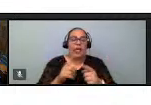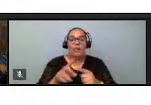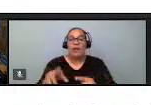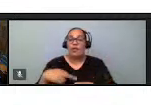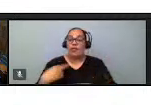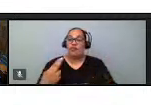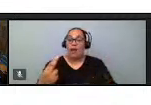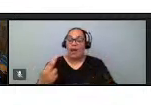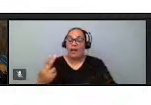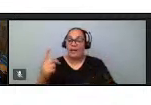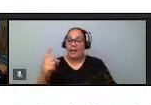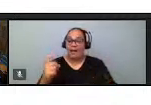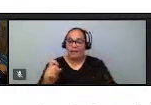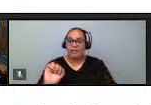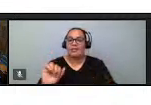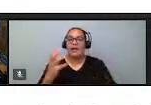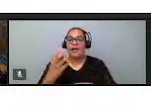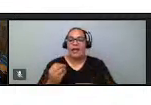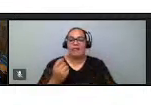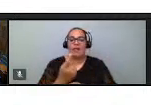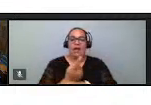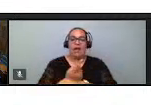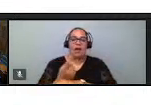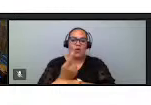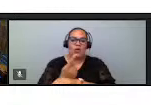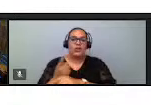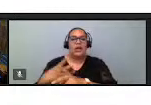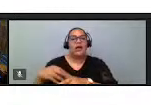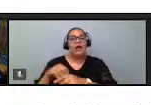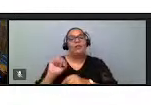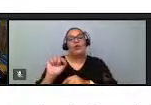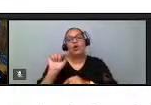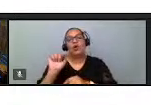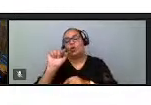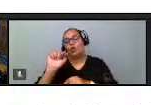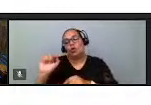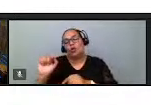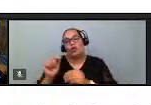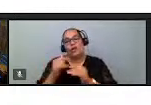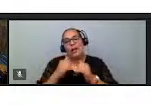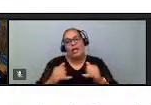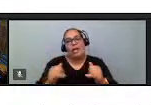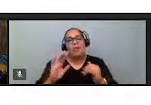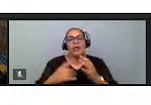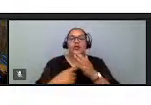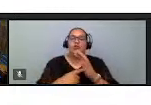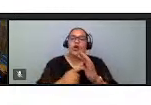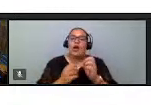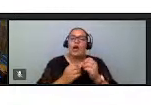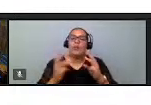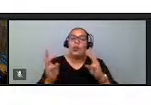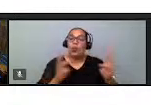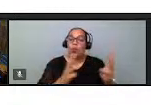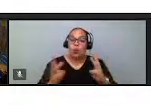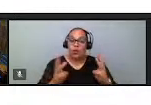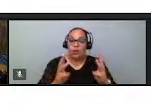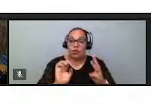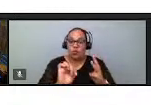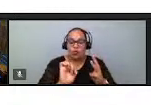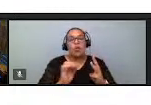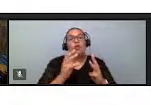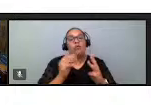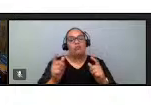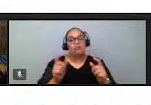Axis you have our which relates to the dotted line showing you how much wind